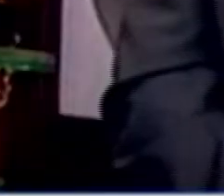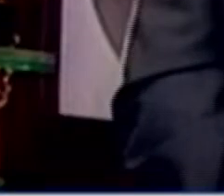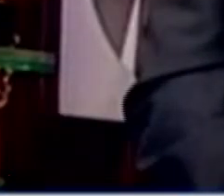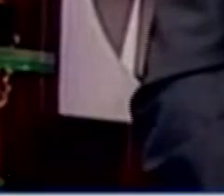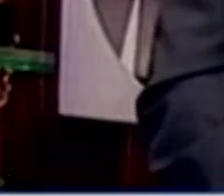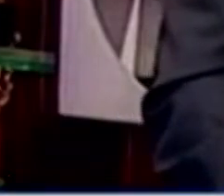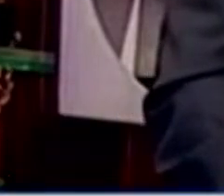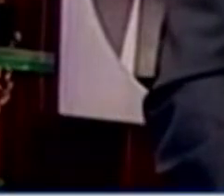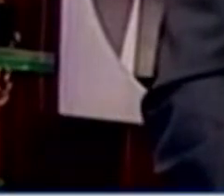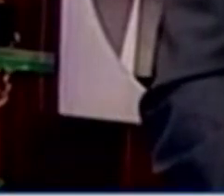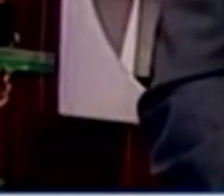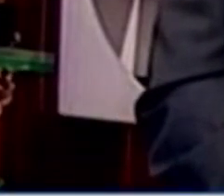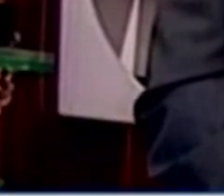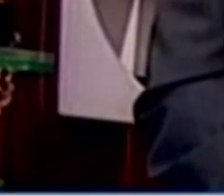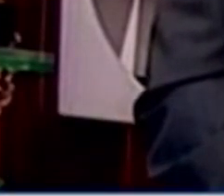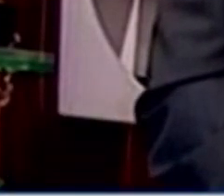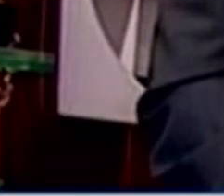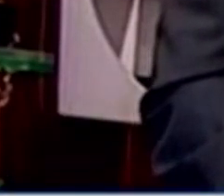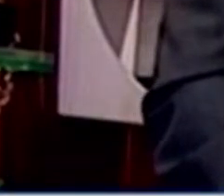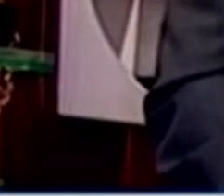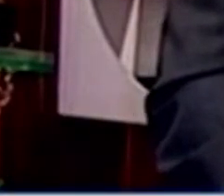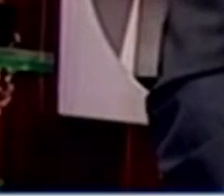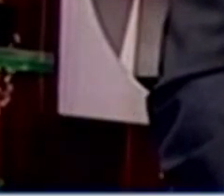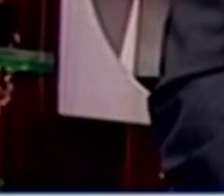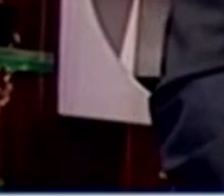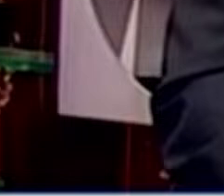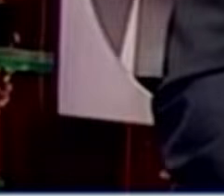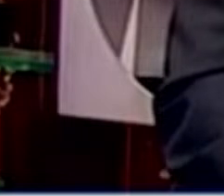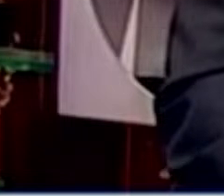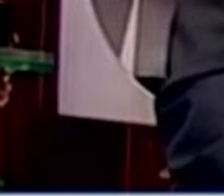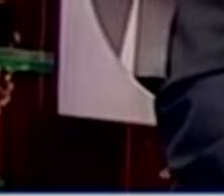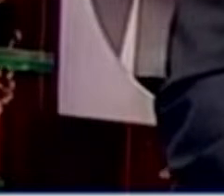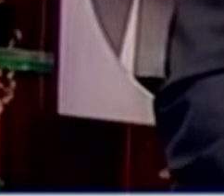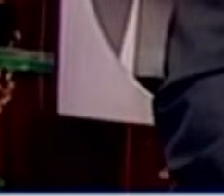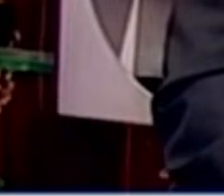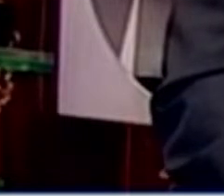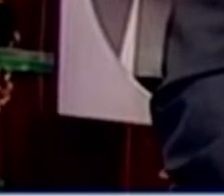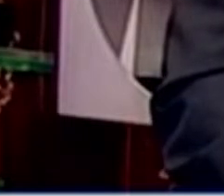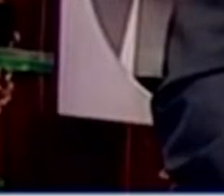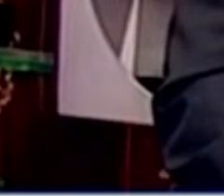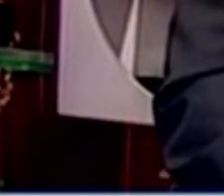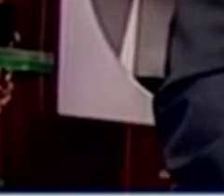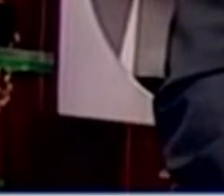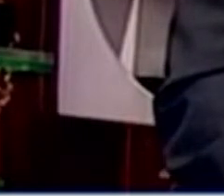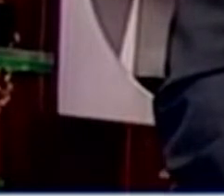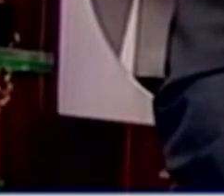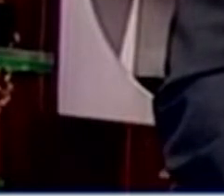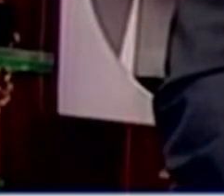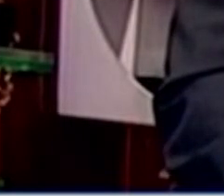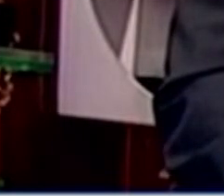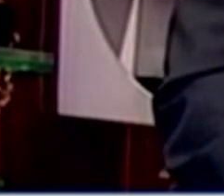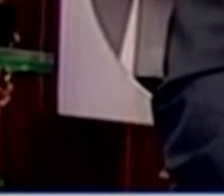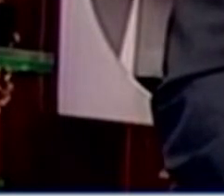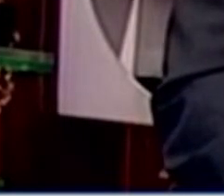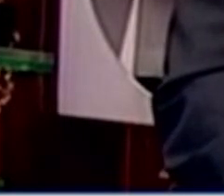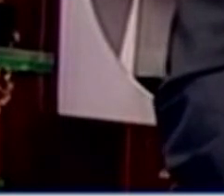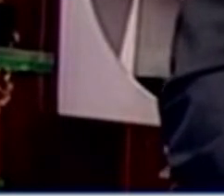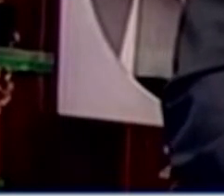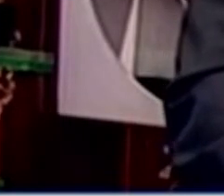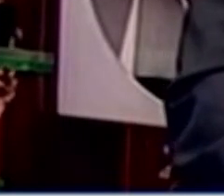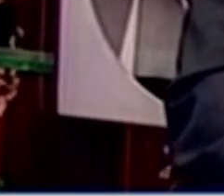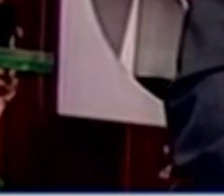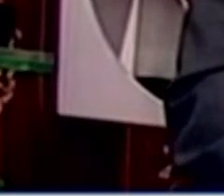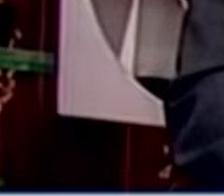worked as a teacher in that village. They expressed their frustrations to me, and actually that is what I